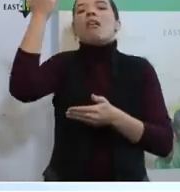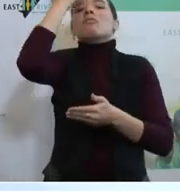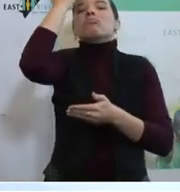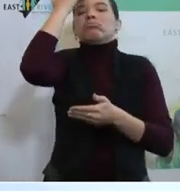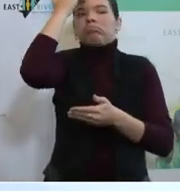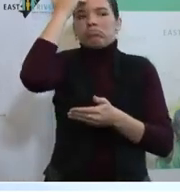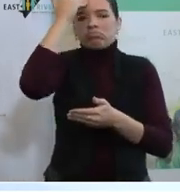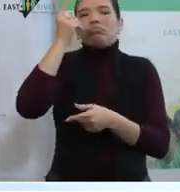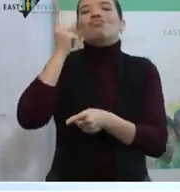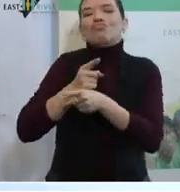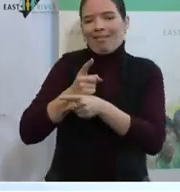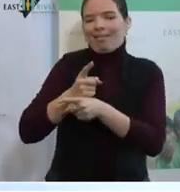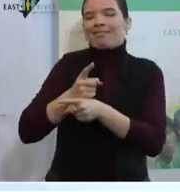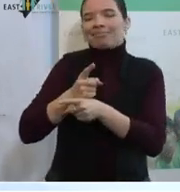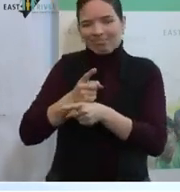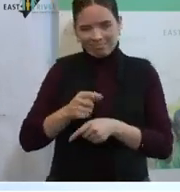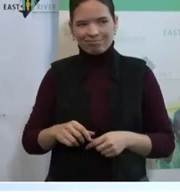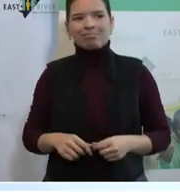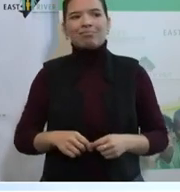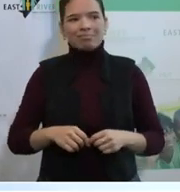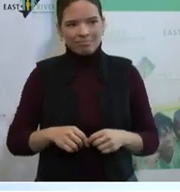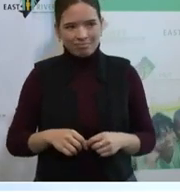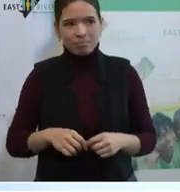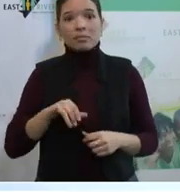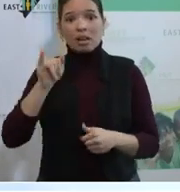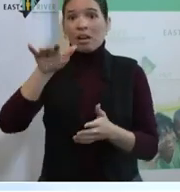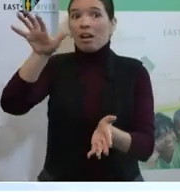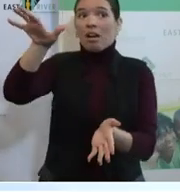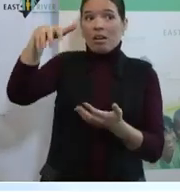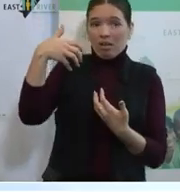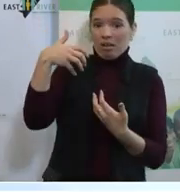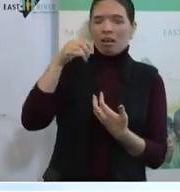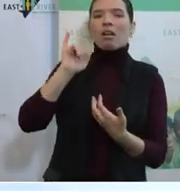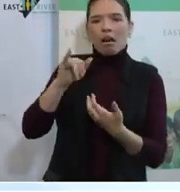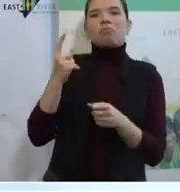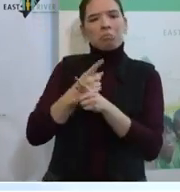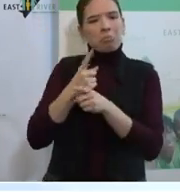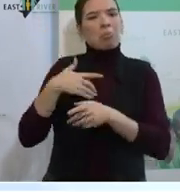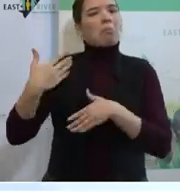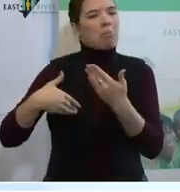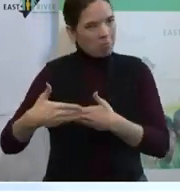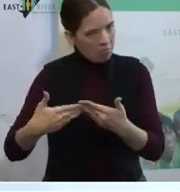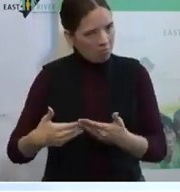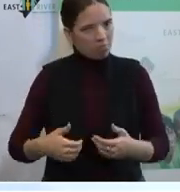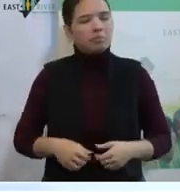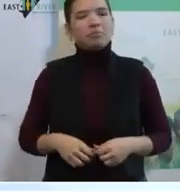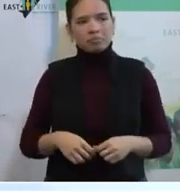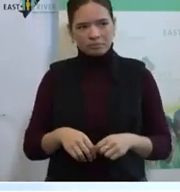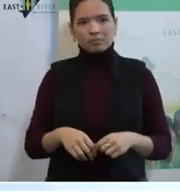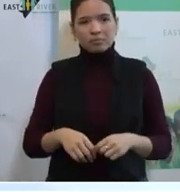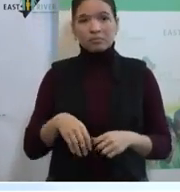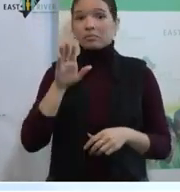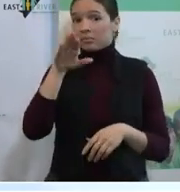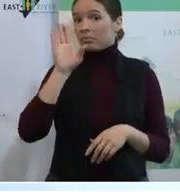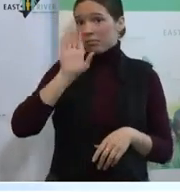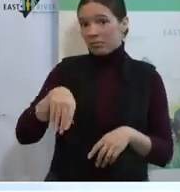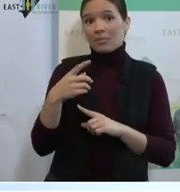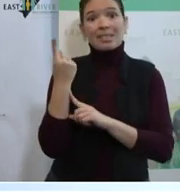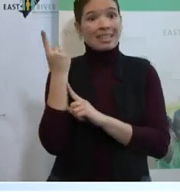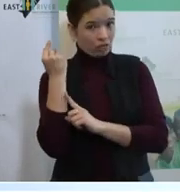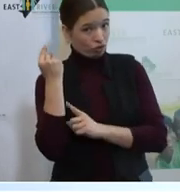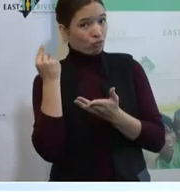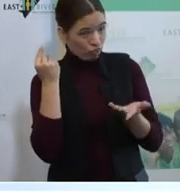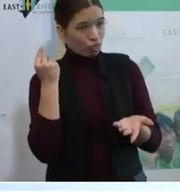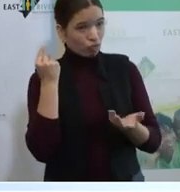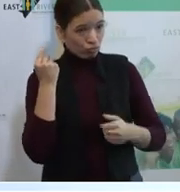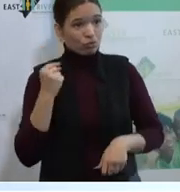a decent time. And last year, I'm also an employee of the Department